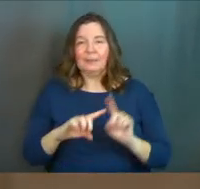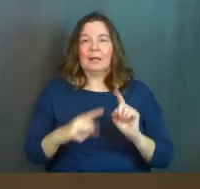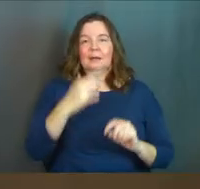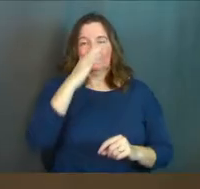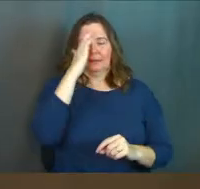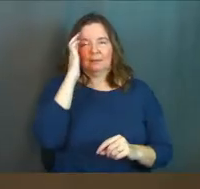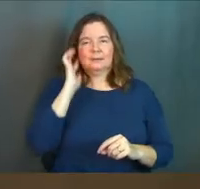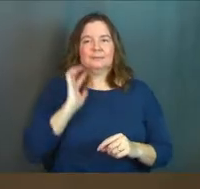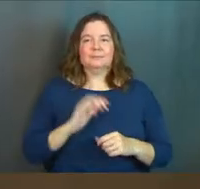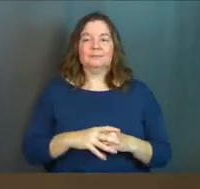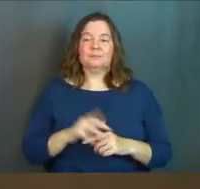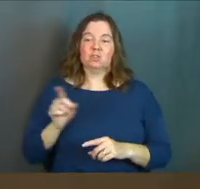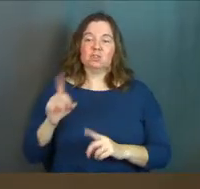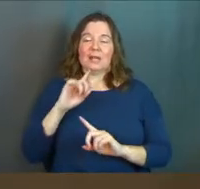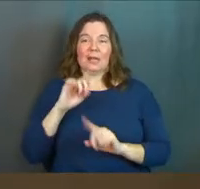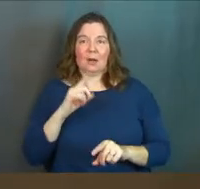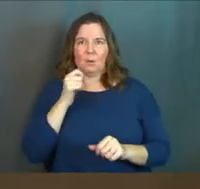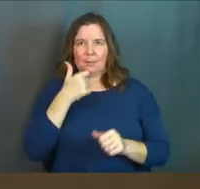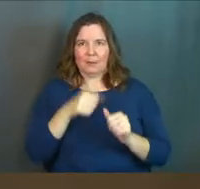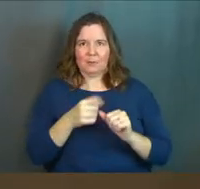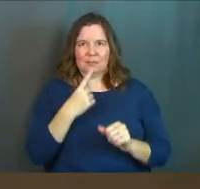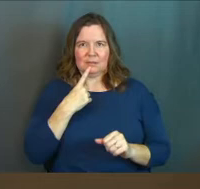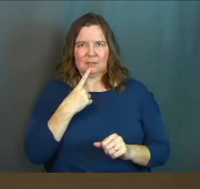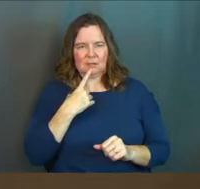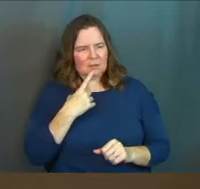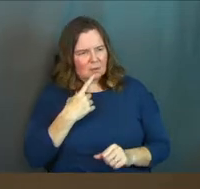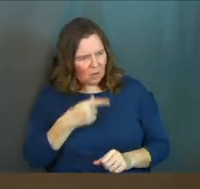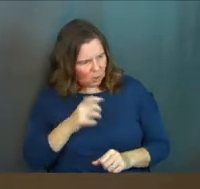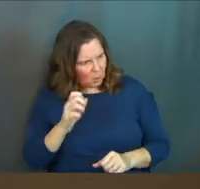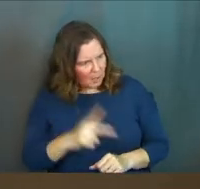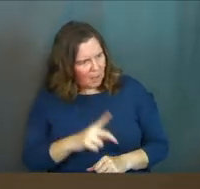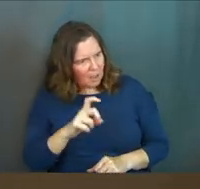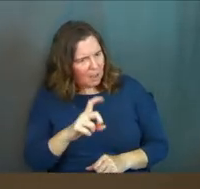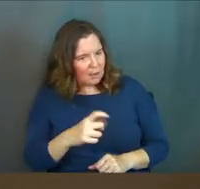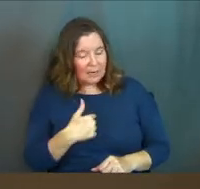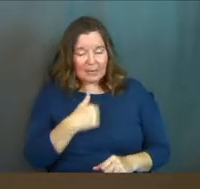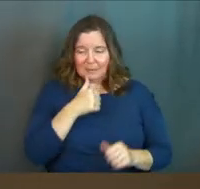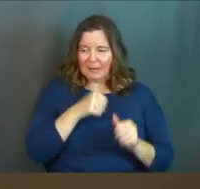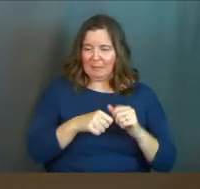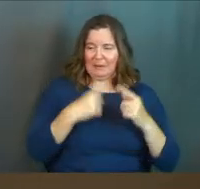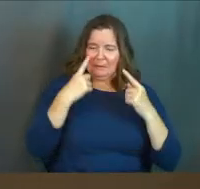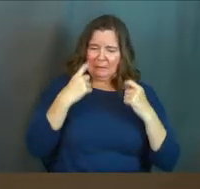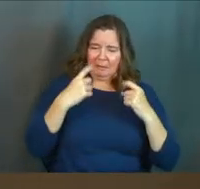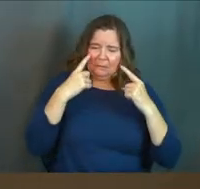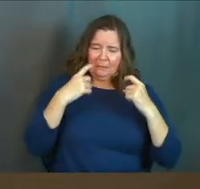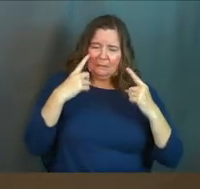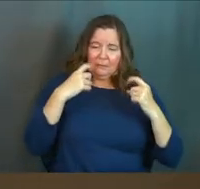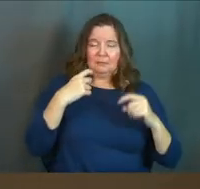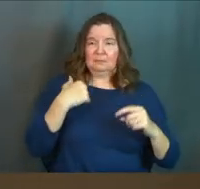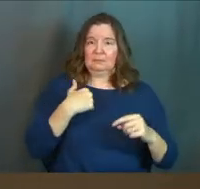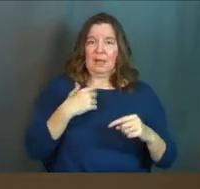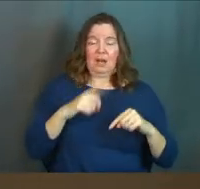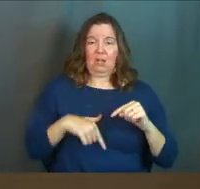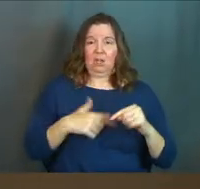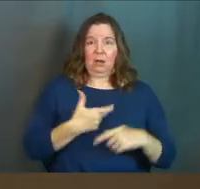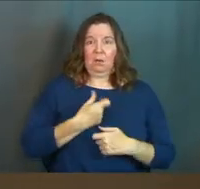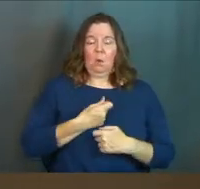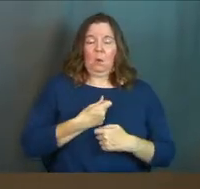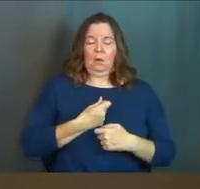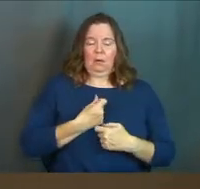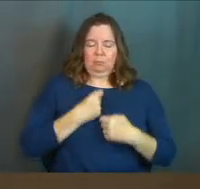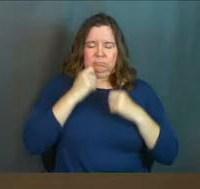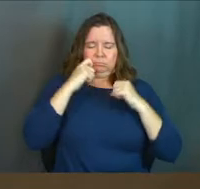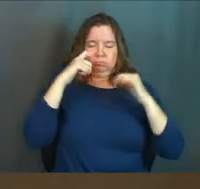But she answered. I remember her saying, PJ, are you okay? And I remember just started crying. I couldn't even hold it